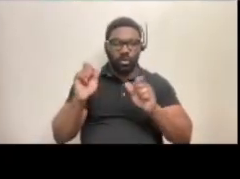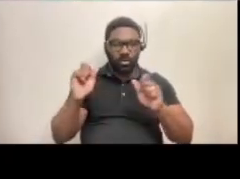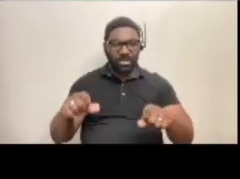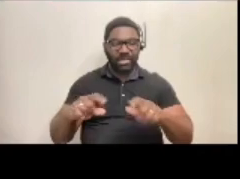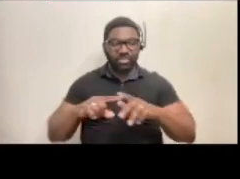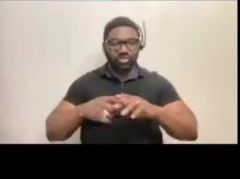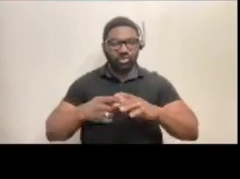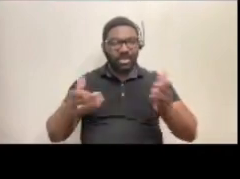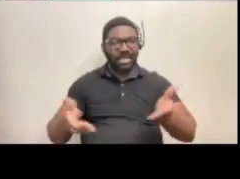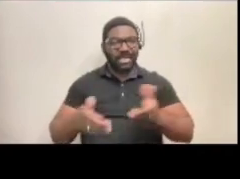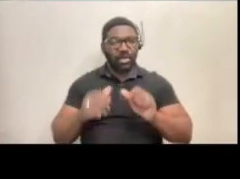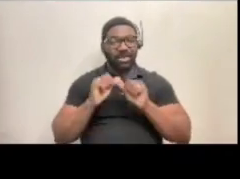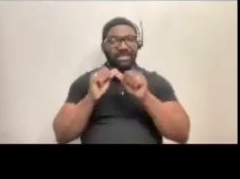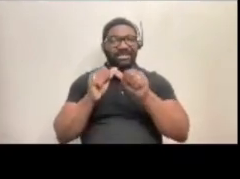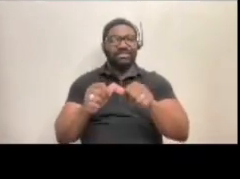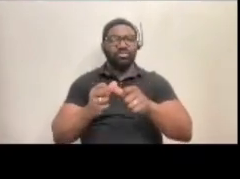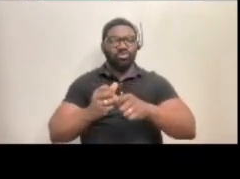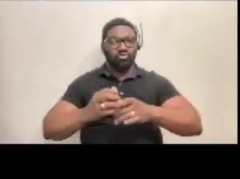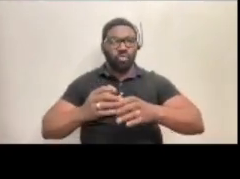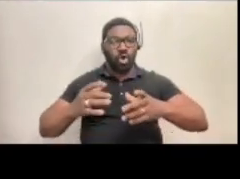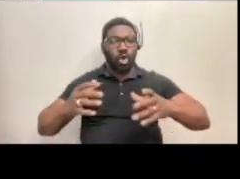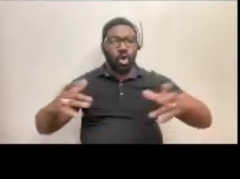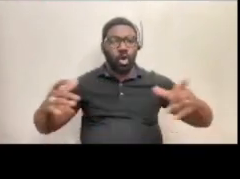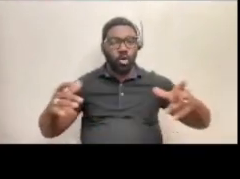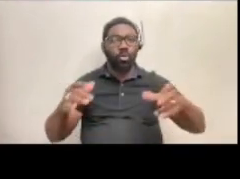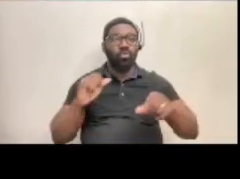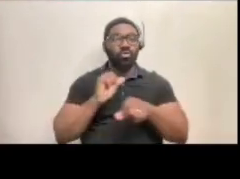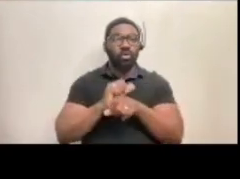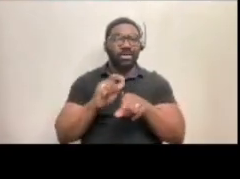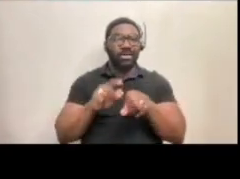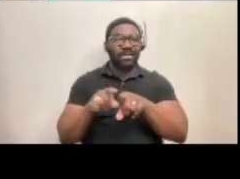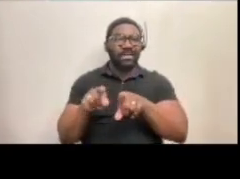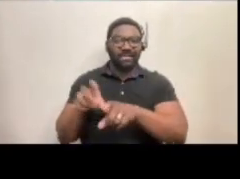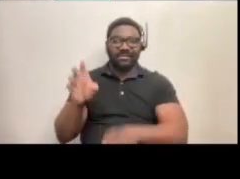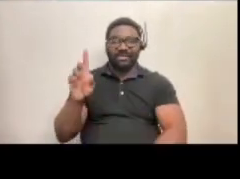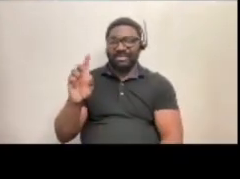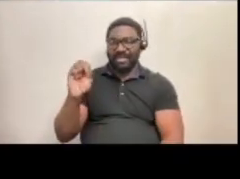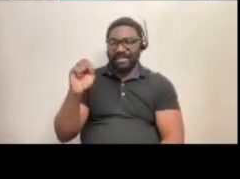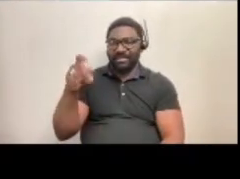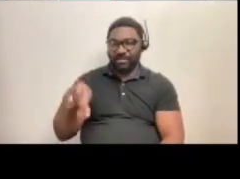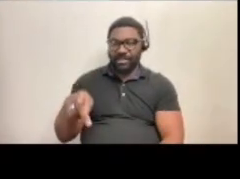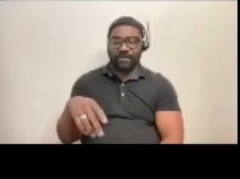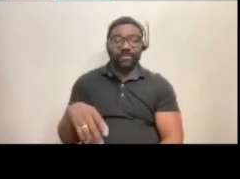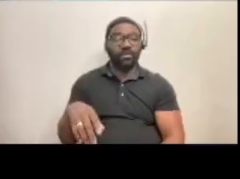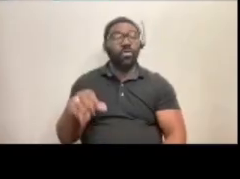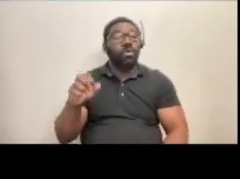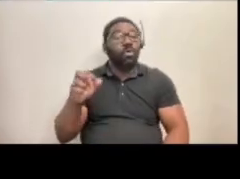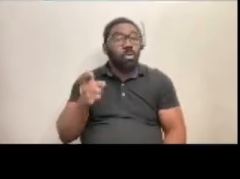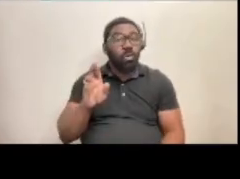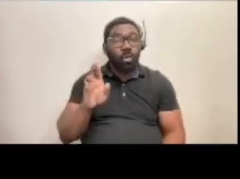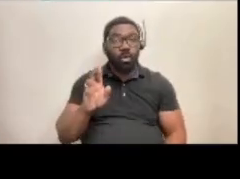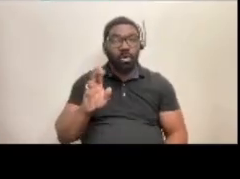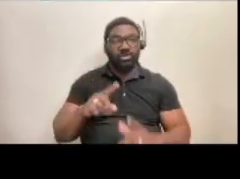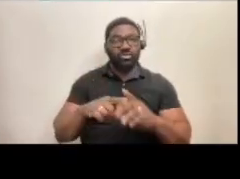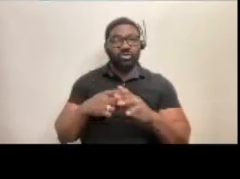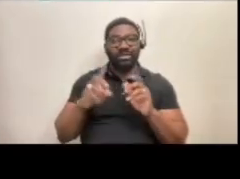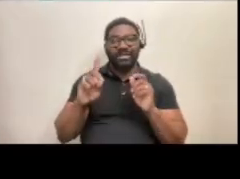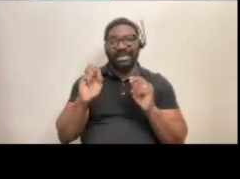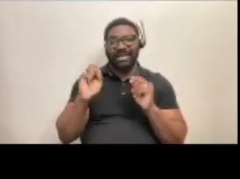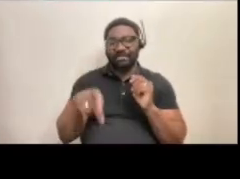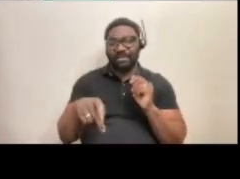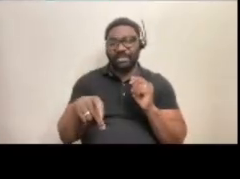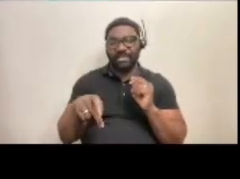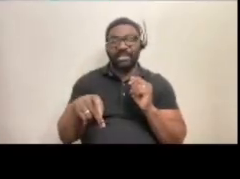you can continue to grow and advance working as a DSP, or you can start as a DSP and go into social work. You can